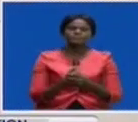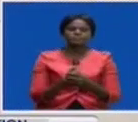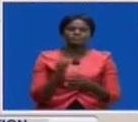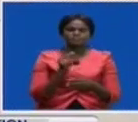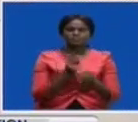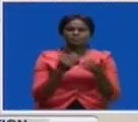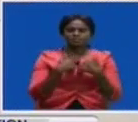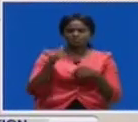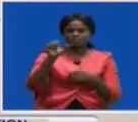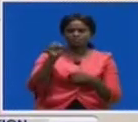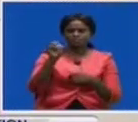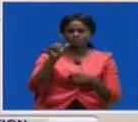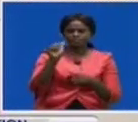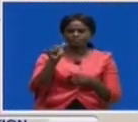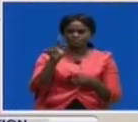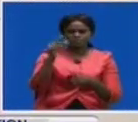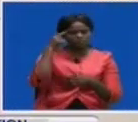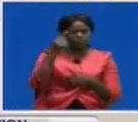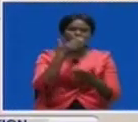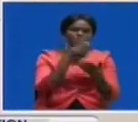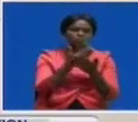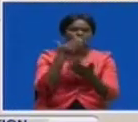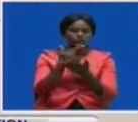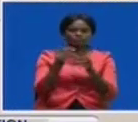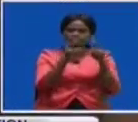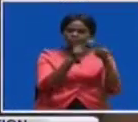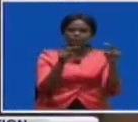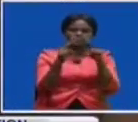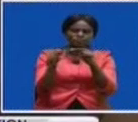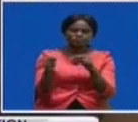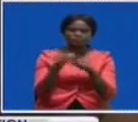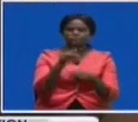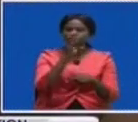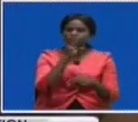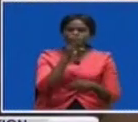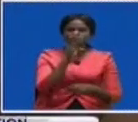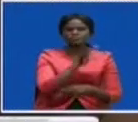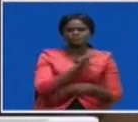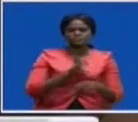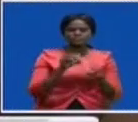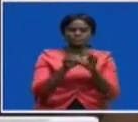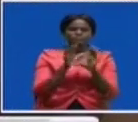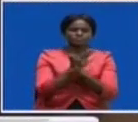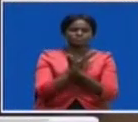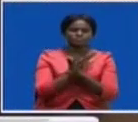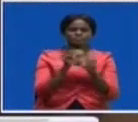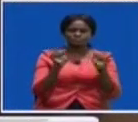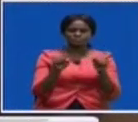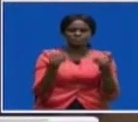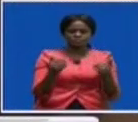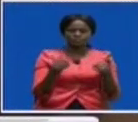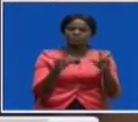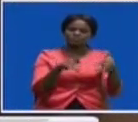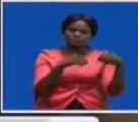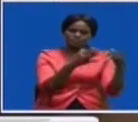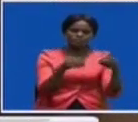with solar pumps, which would be good for our village women. Water utilities in Zambia can use the technology to